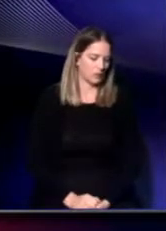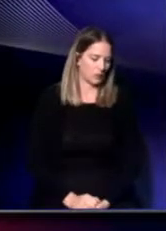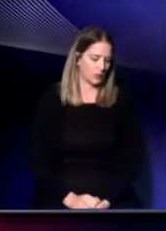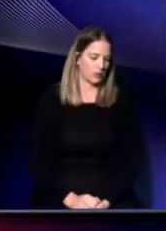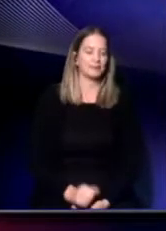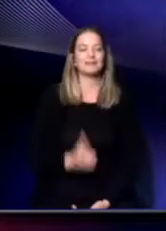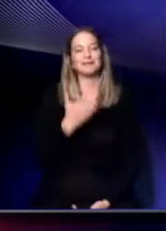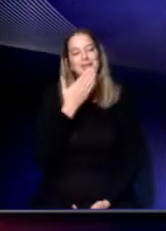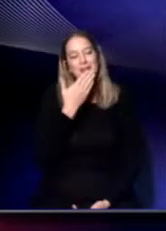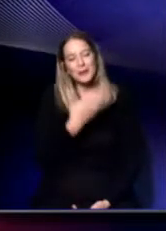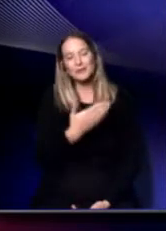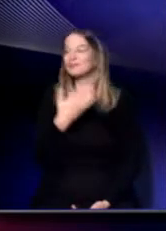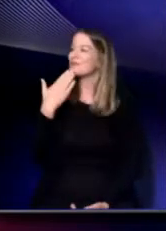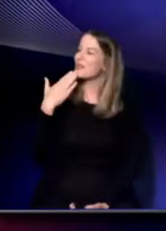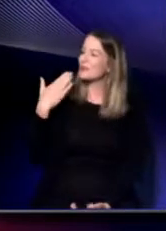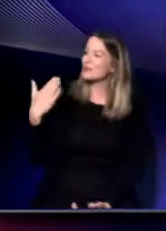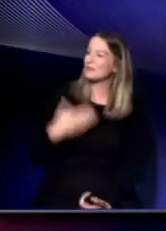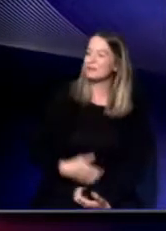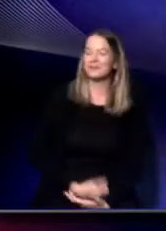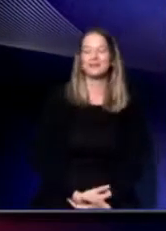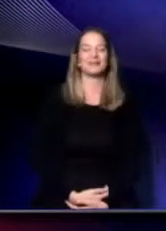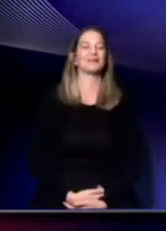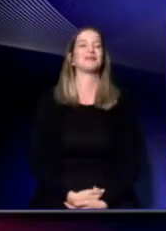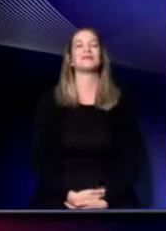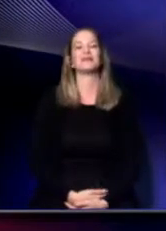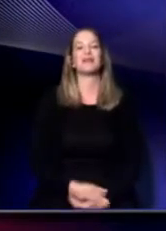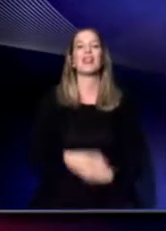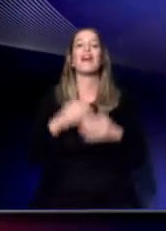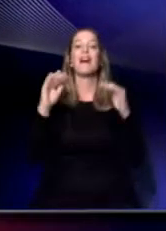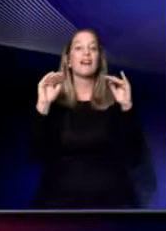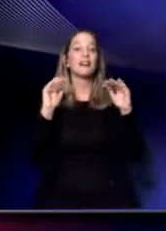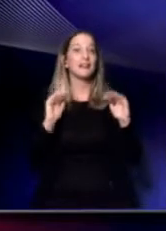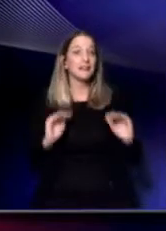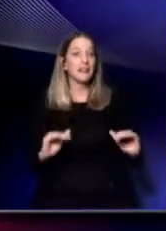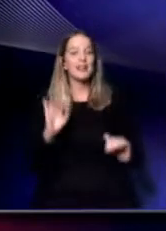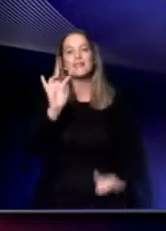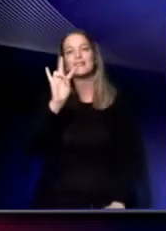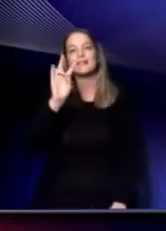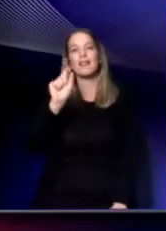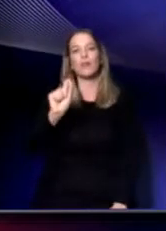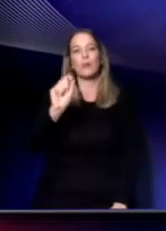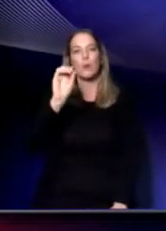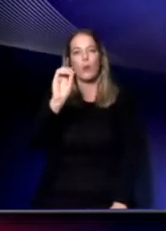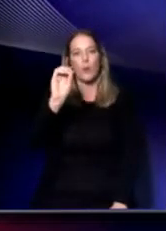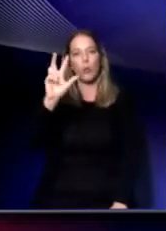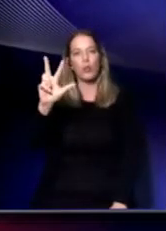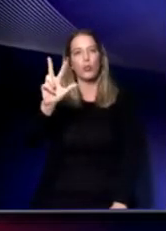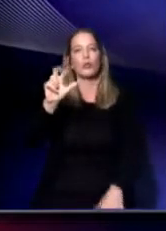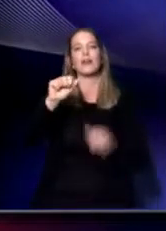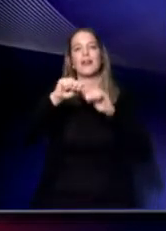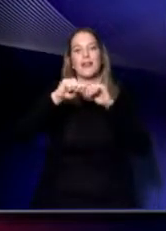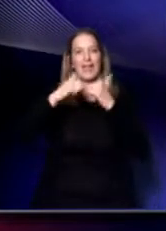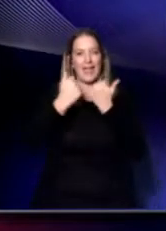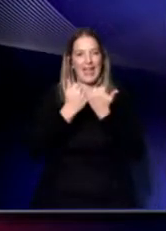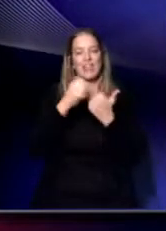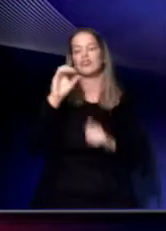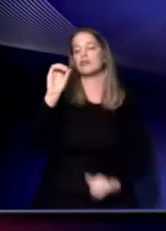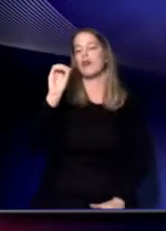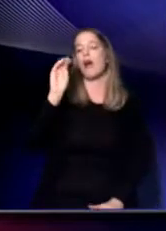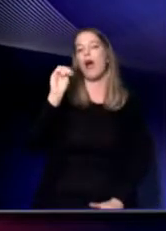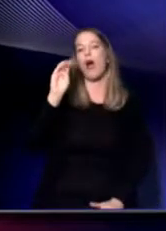Thank you very much. Thank you. Next is 7.03, Agency Ombudsman